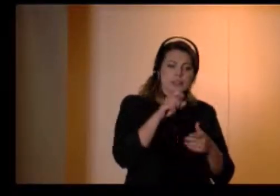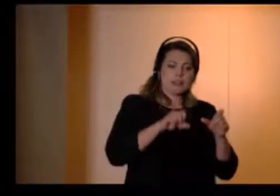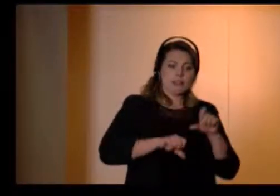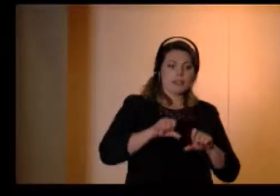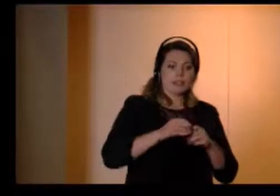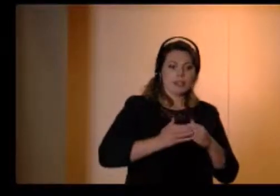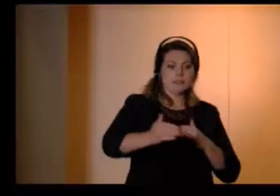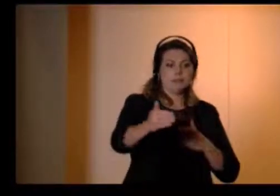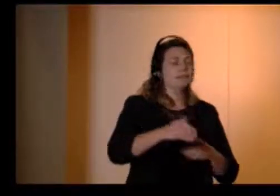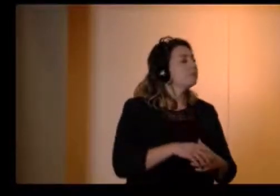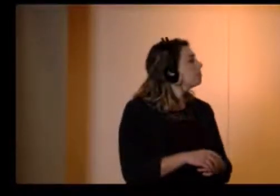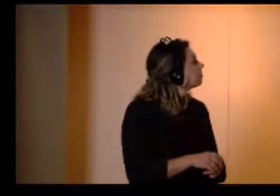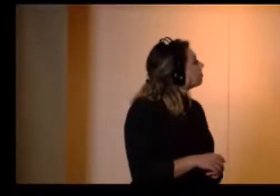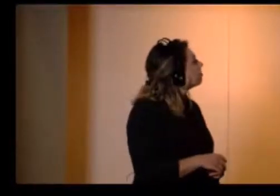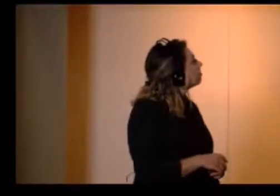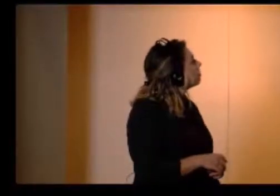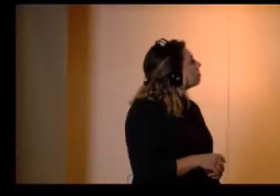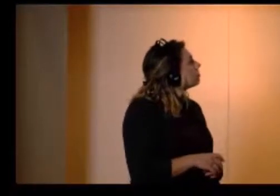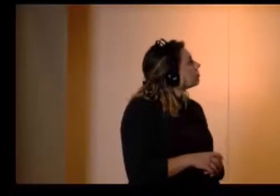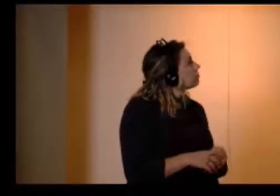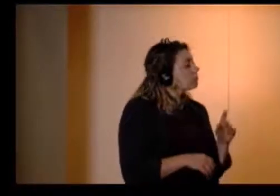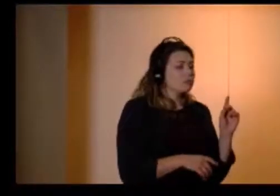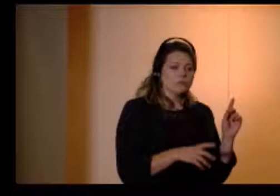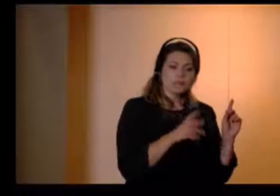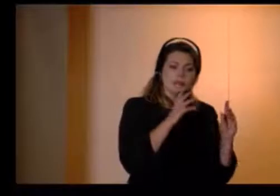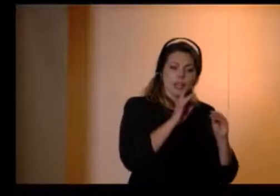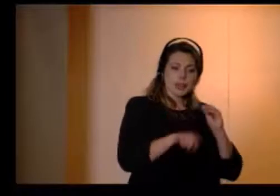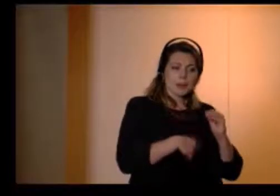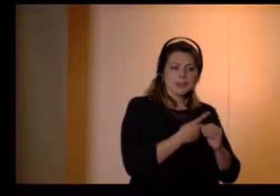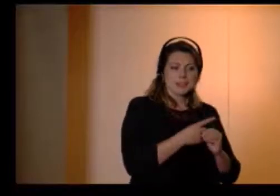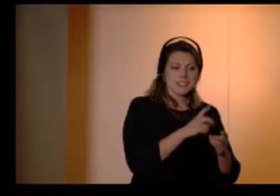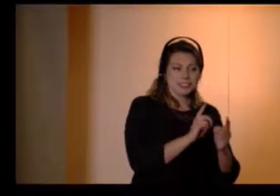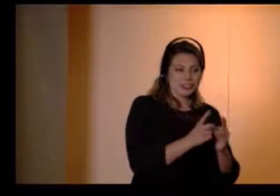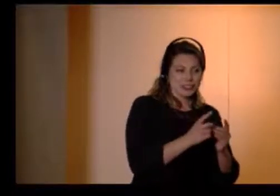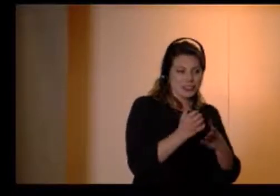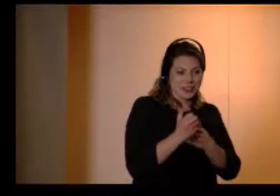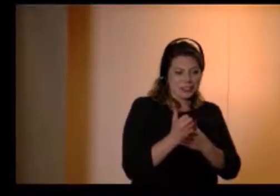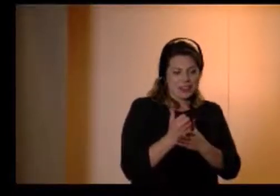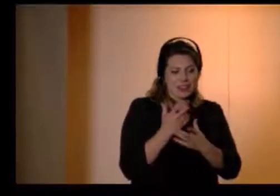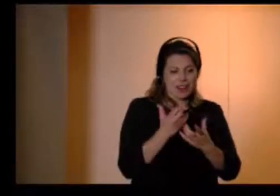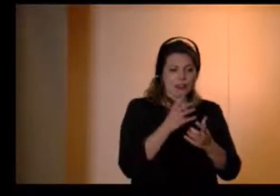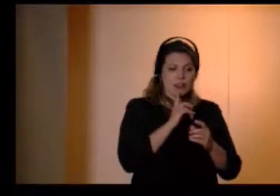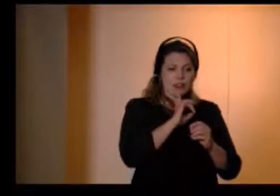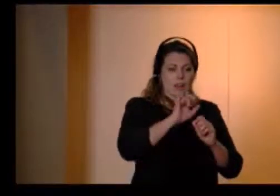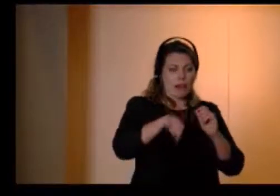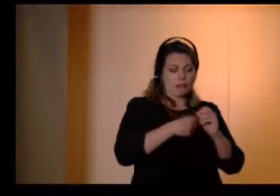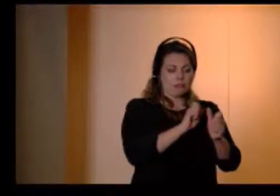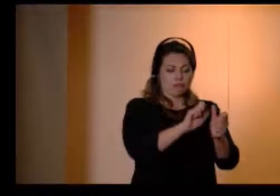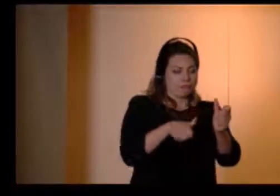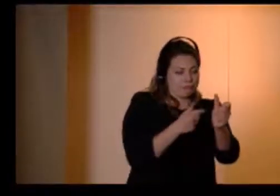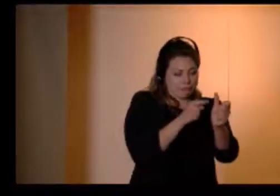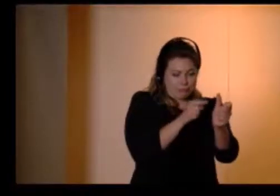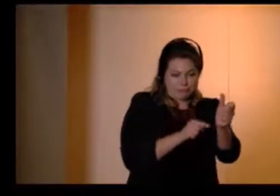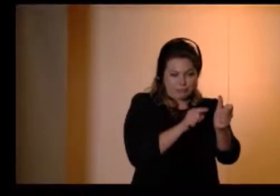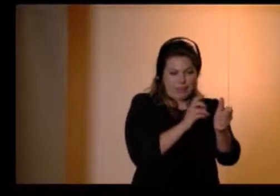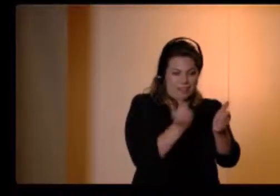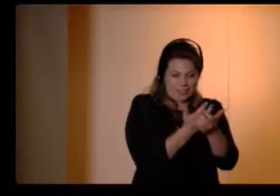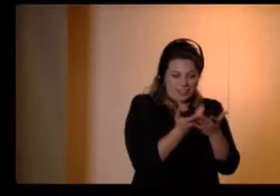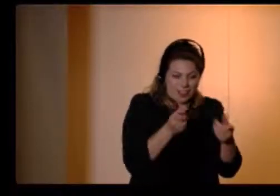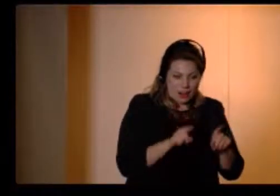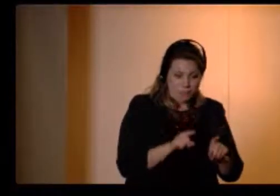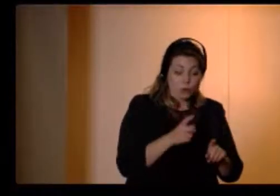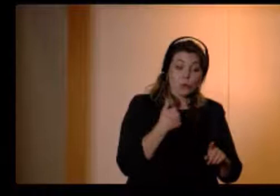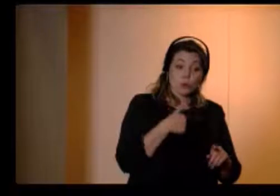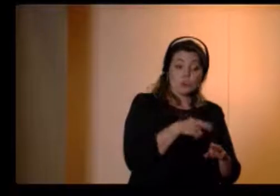So I'll tell you a little bit about, since we're talking about digital collections, sort of the back end of what we work with. We built a site with completely open